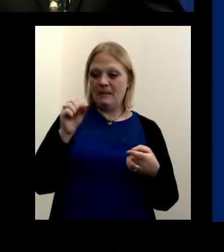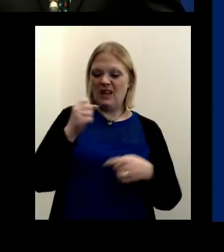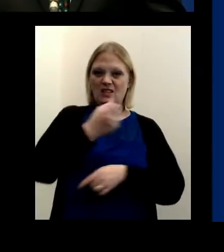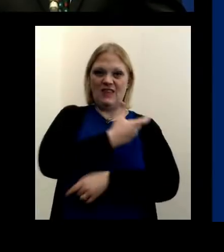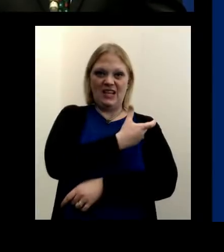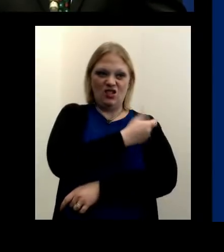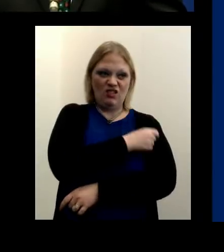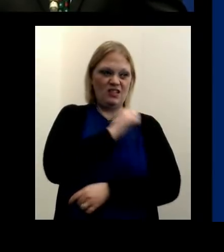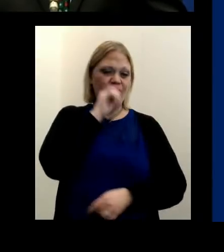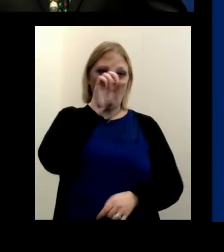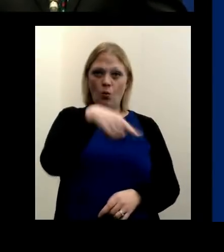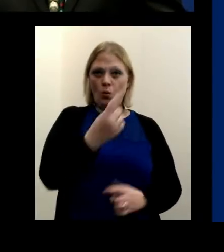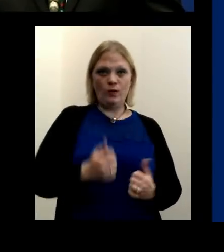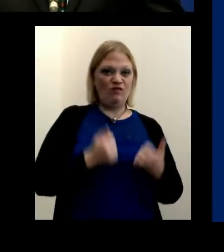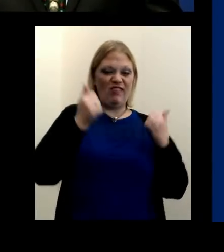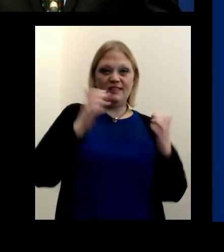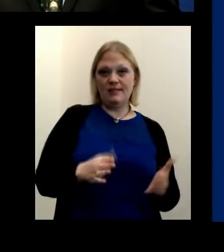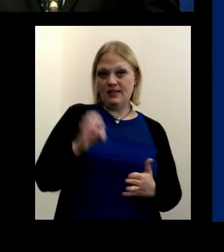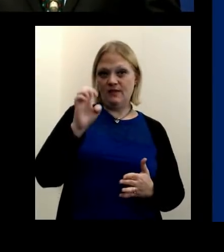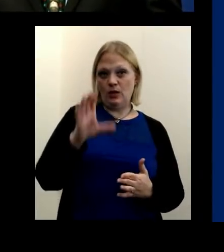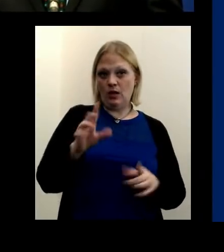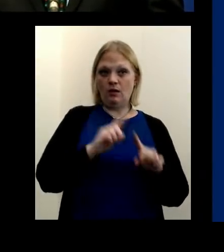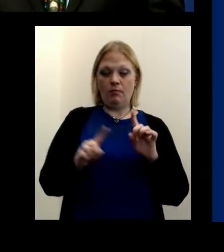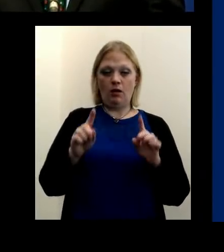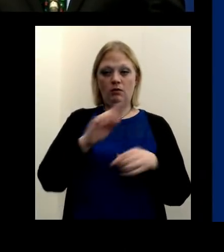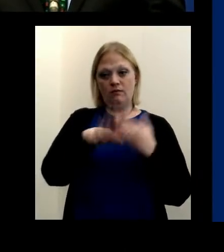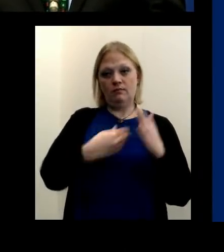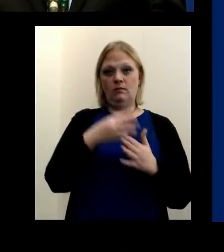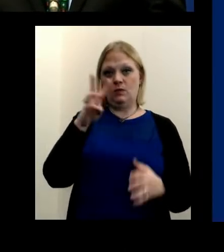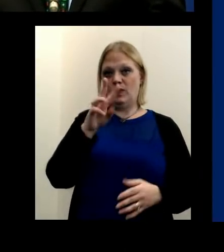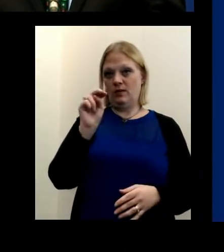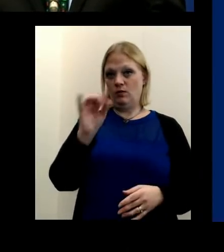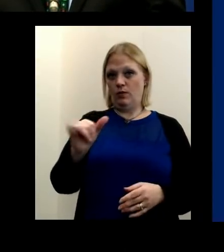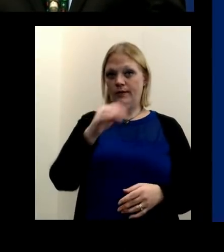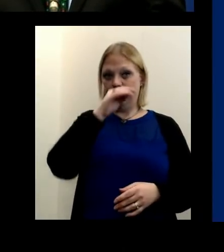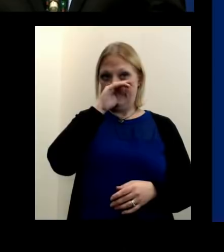vaccination of not only the residents of Erie County, but of Western New York.